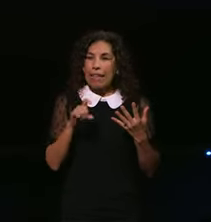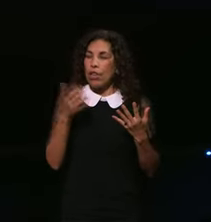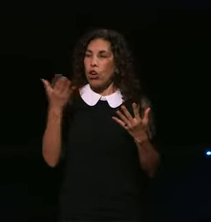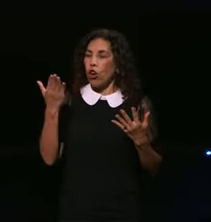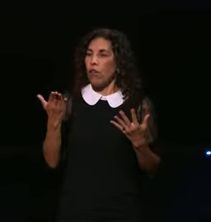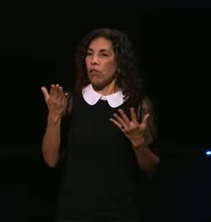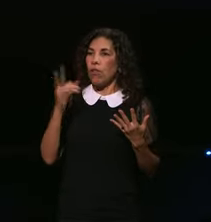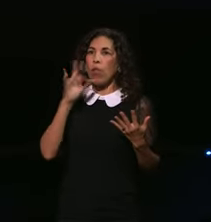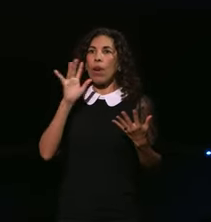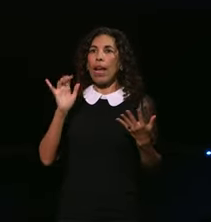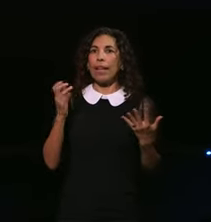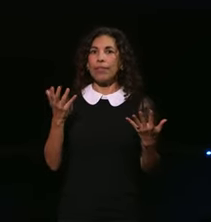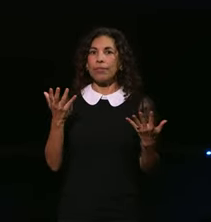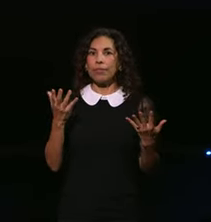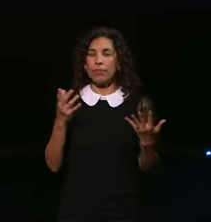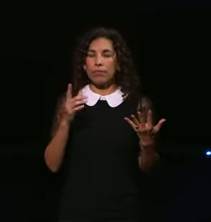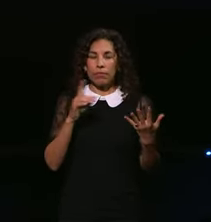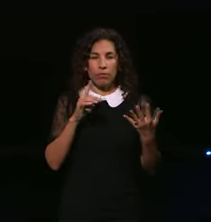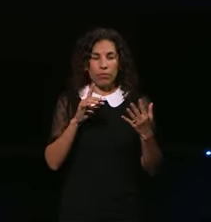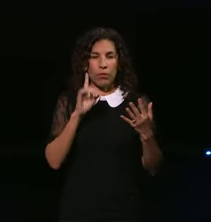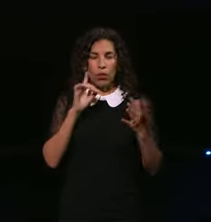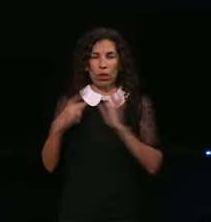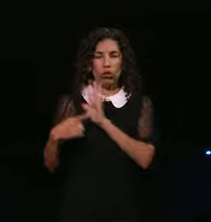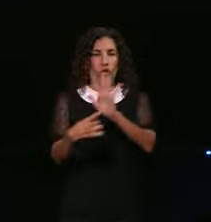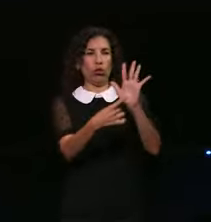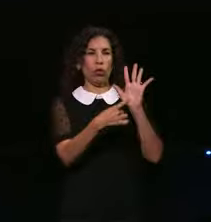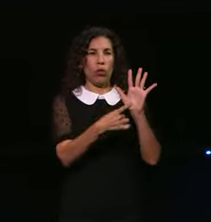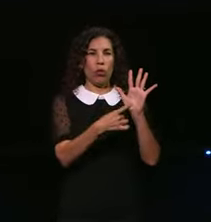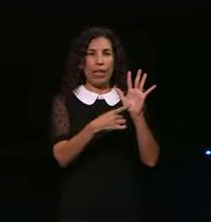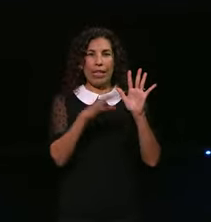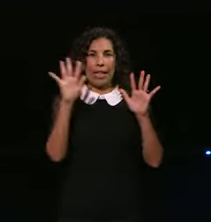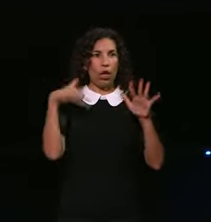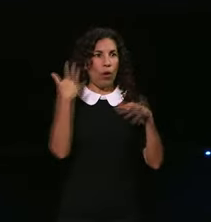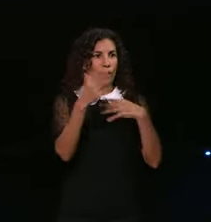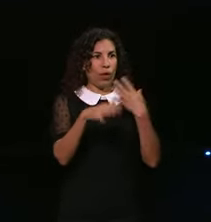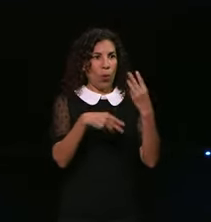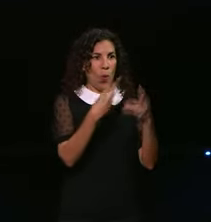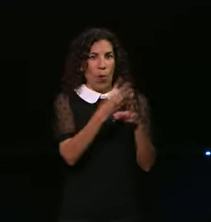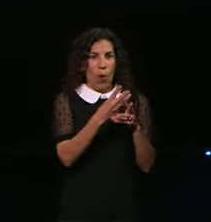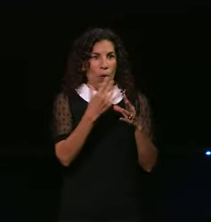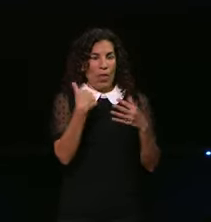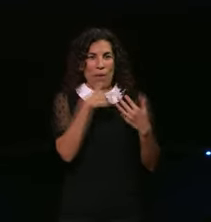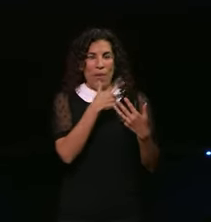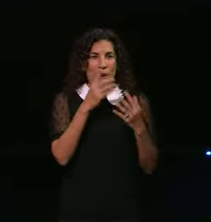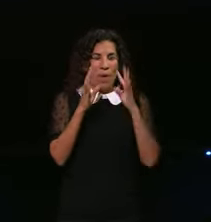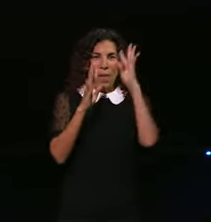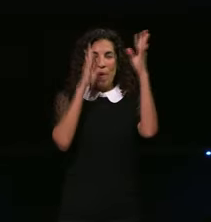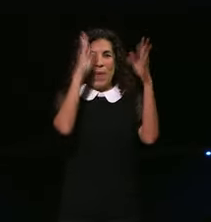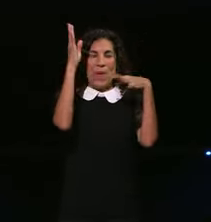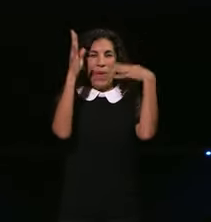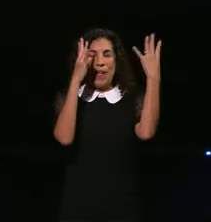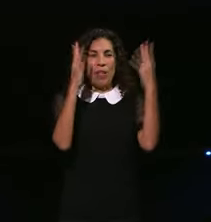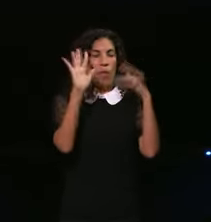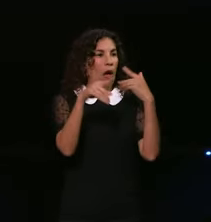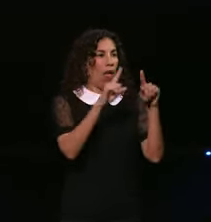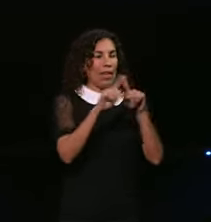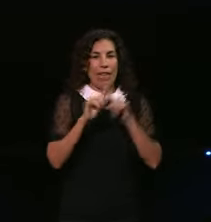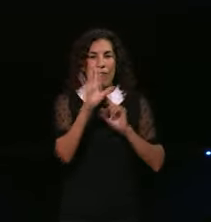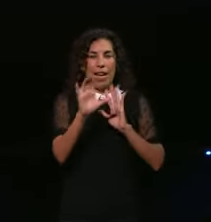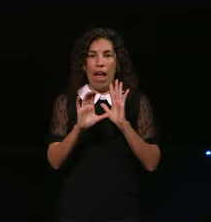be really to stand out in this kind of crazy world that we were creating and with all our